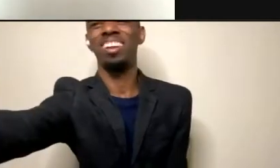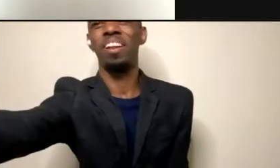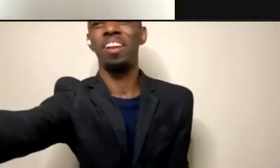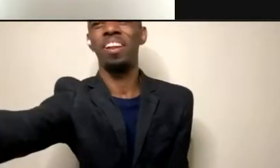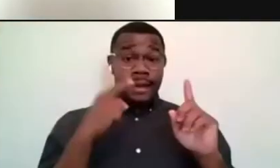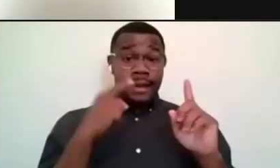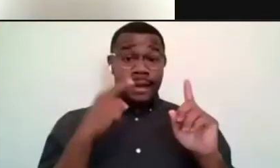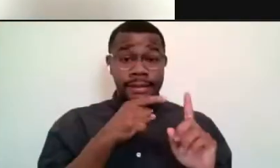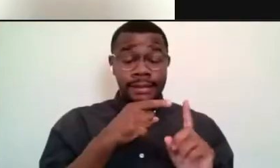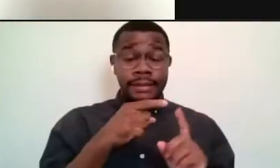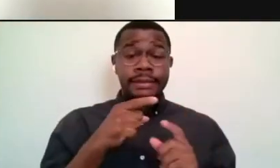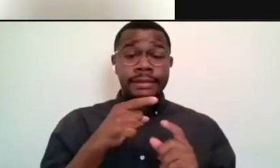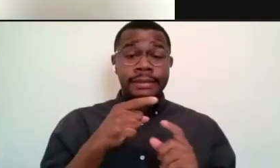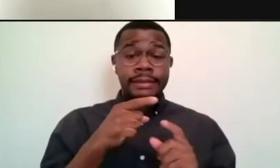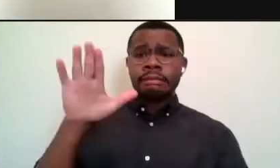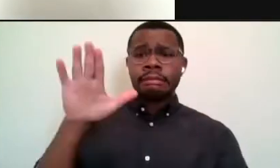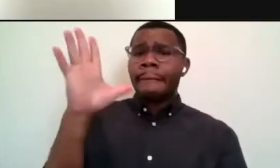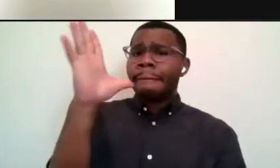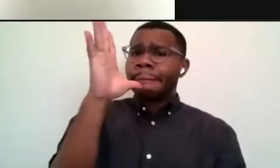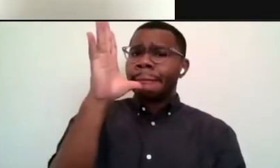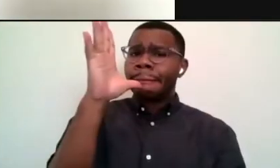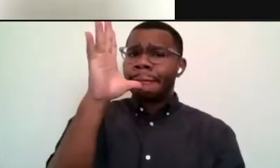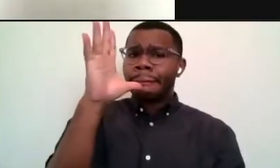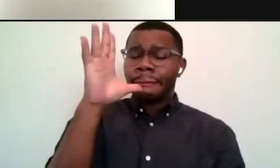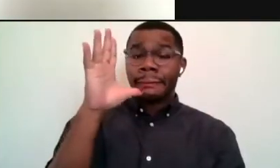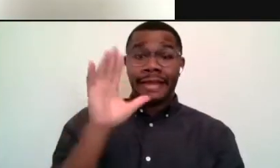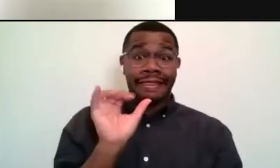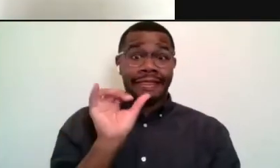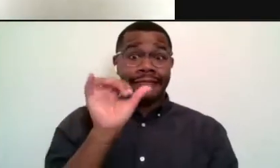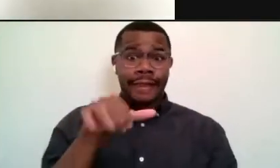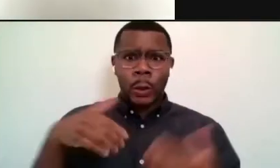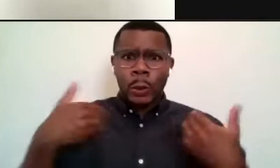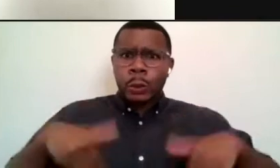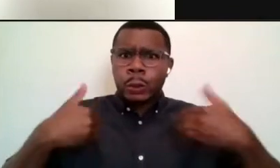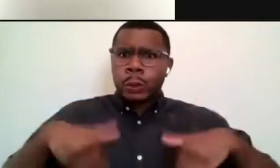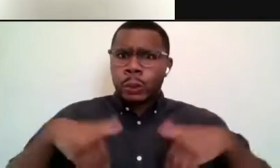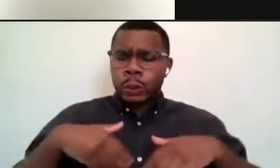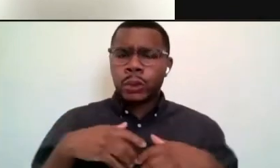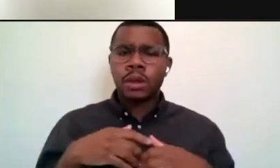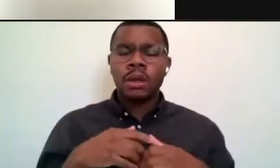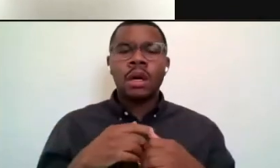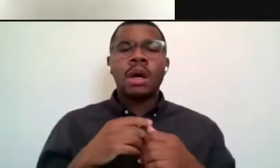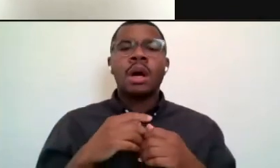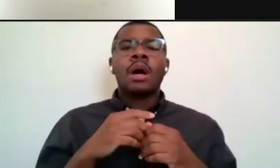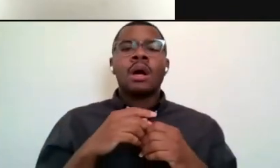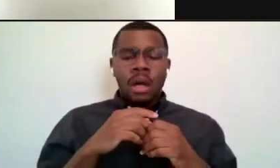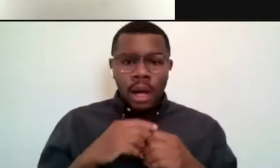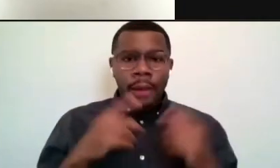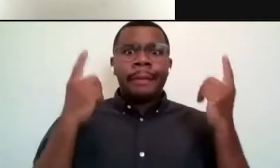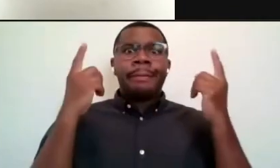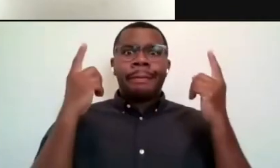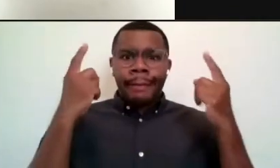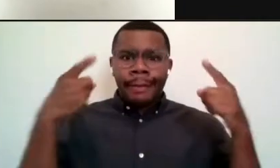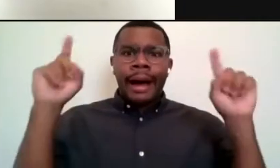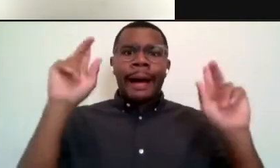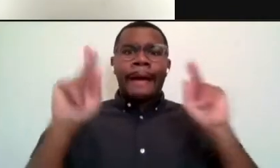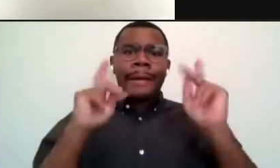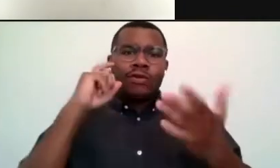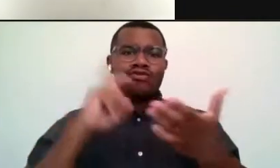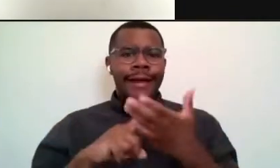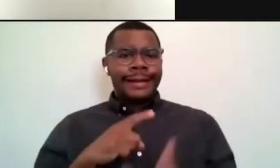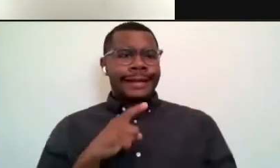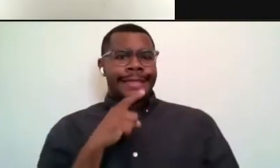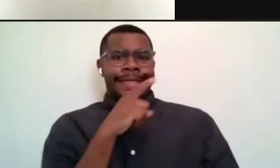because finally it got through, oh, he's a human being. Yes. Yes.